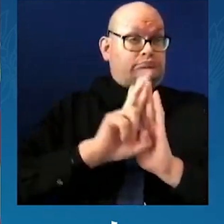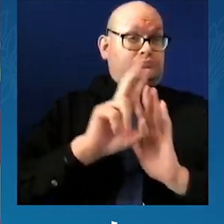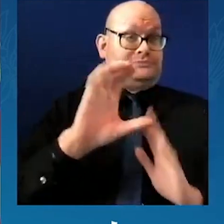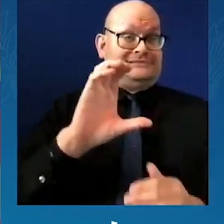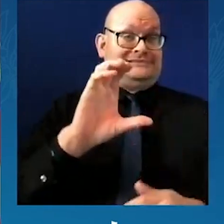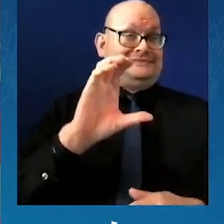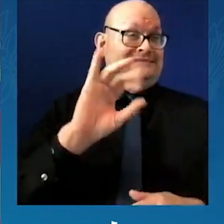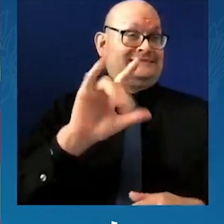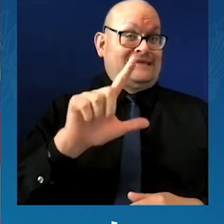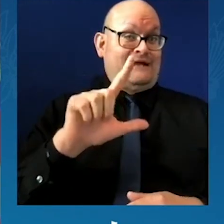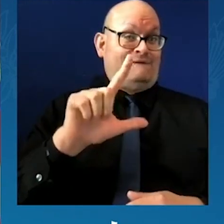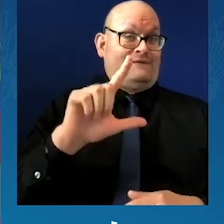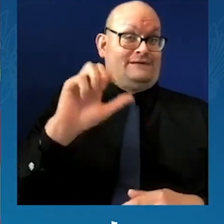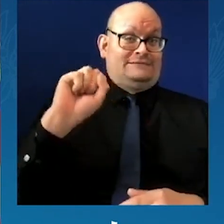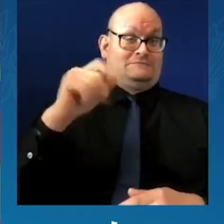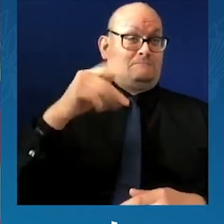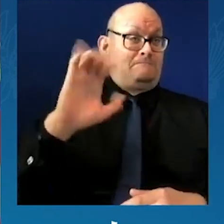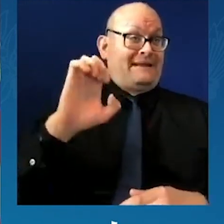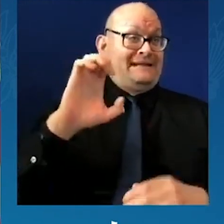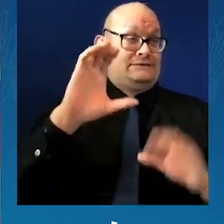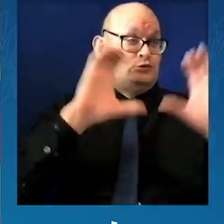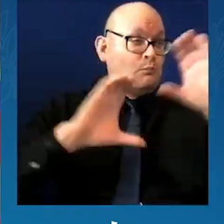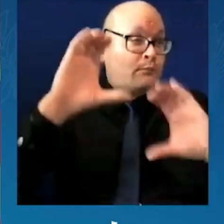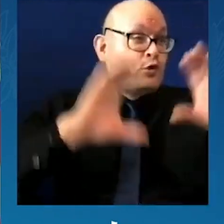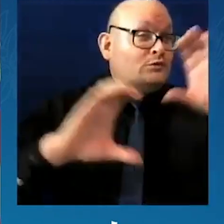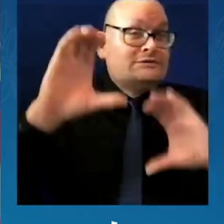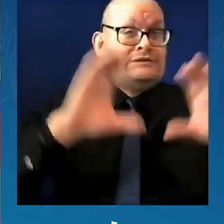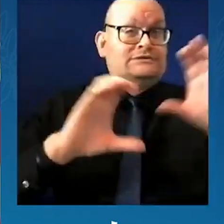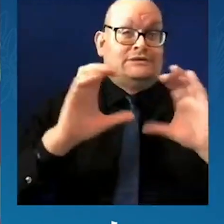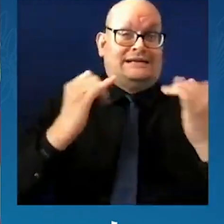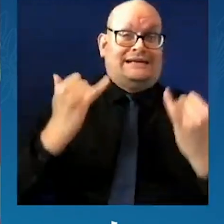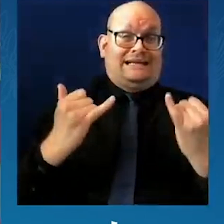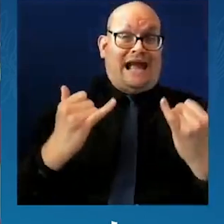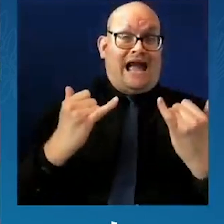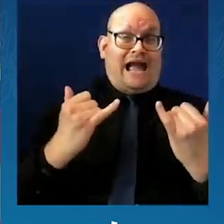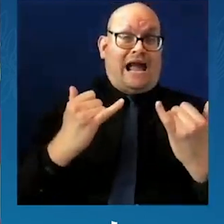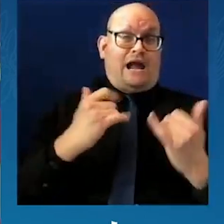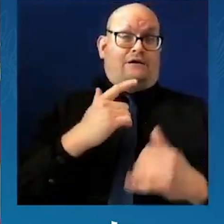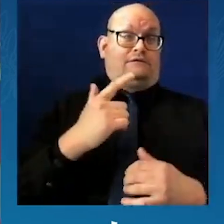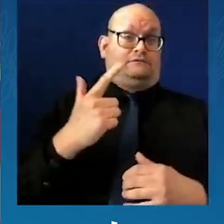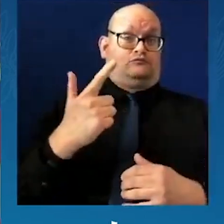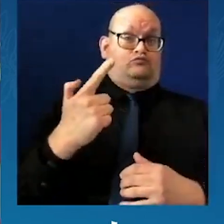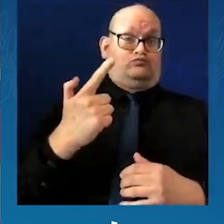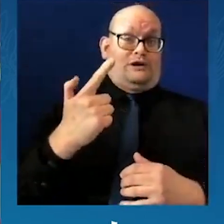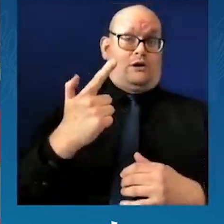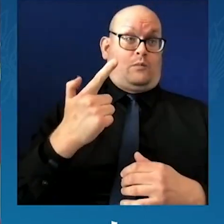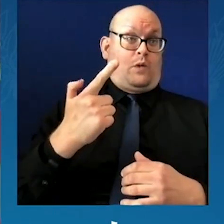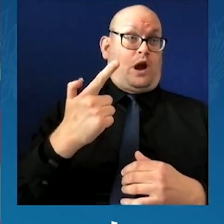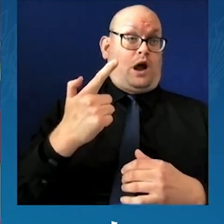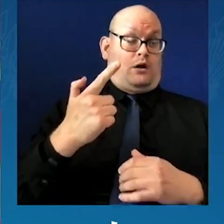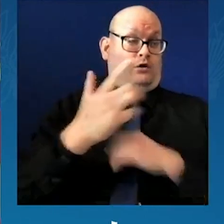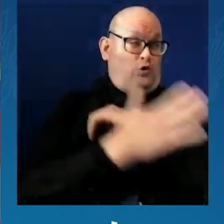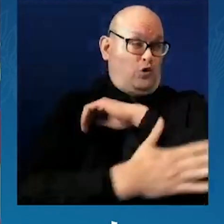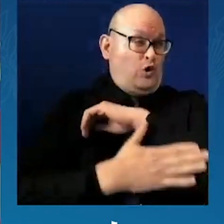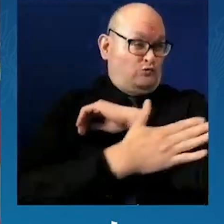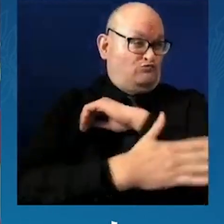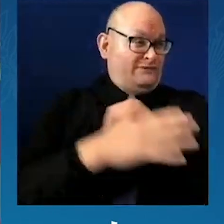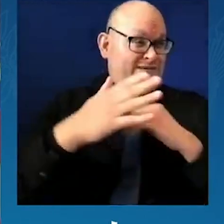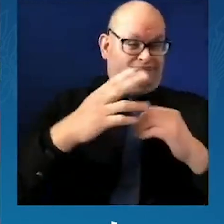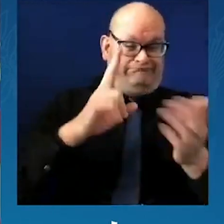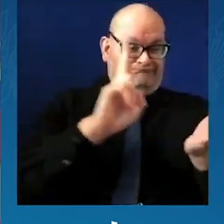total of signatories to 21. This April, I announced that our nation would not